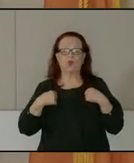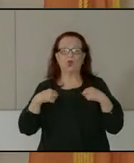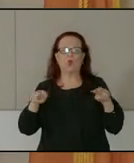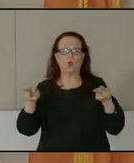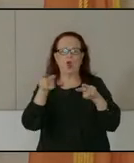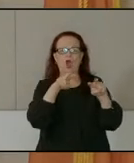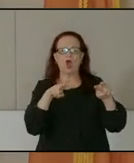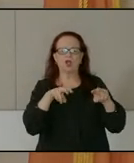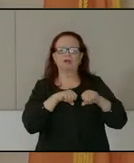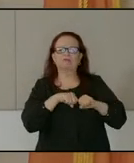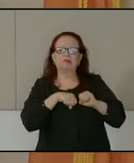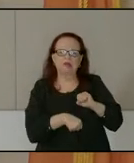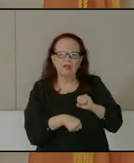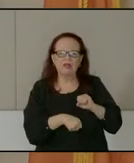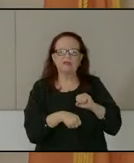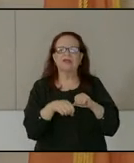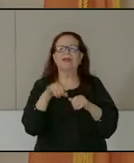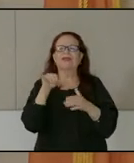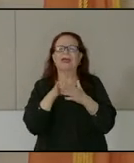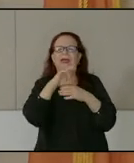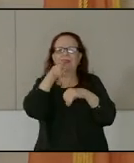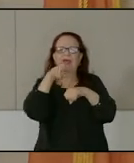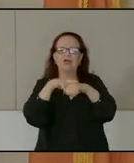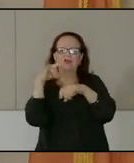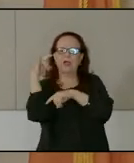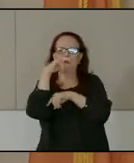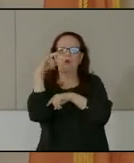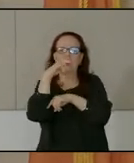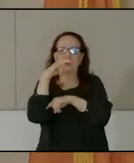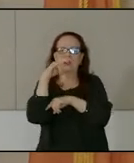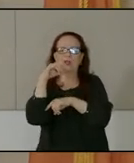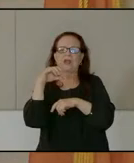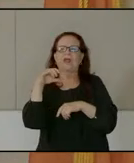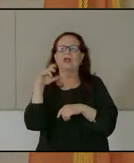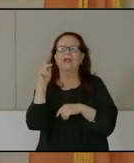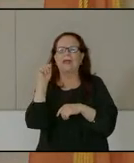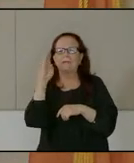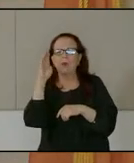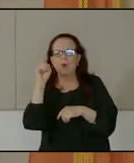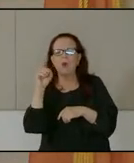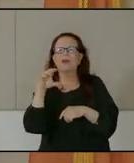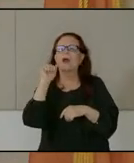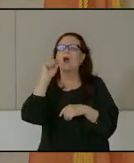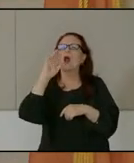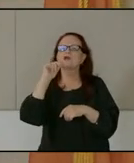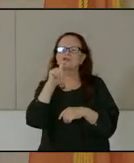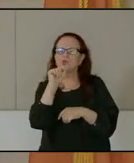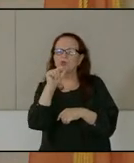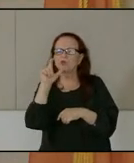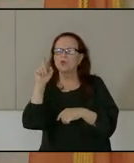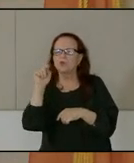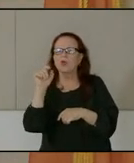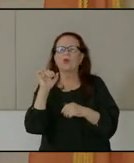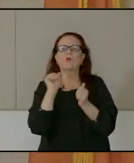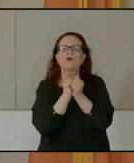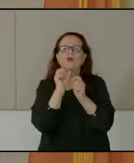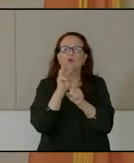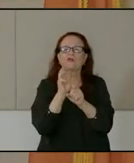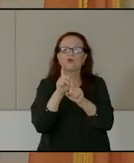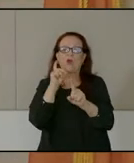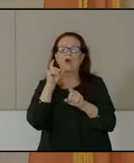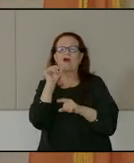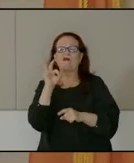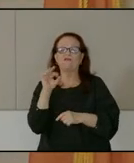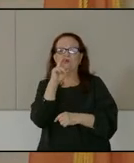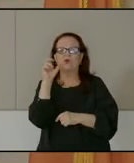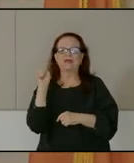images of Kabul International Airport back in August of 2021, after the withdrawal of U.S. and NATO forces in